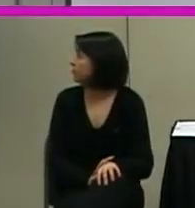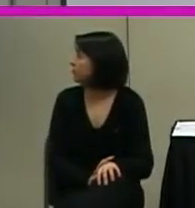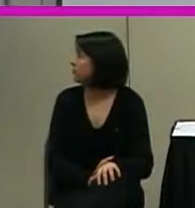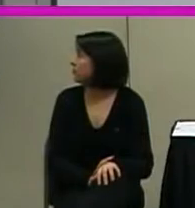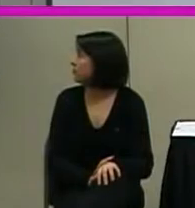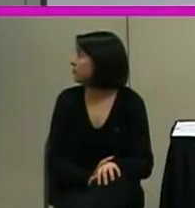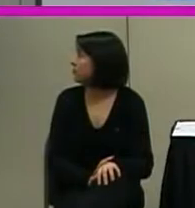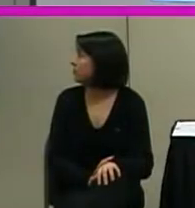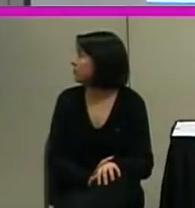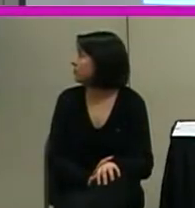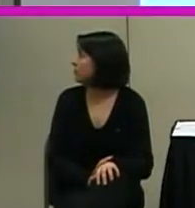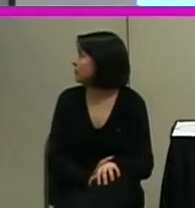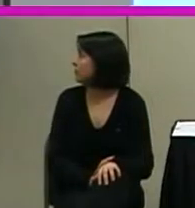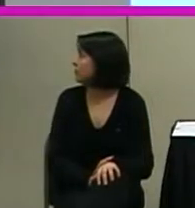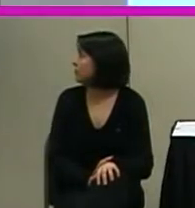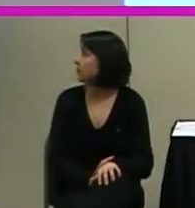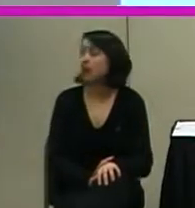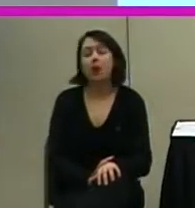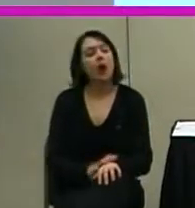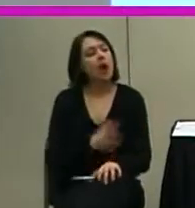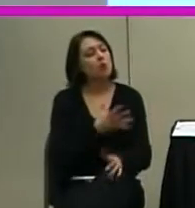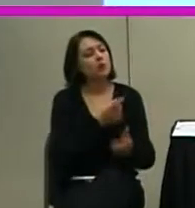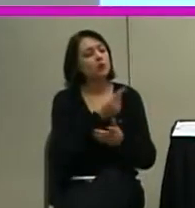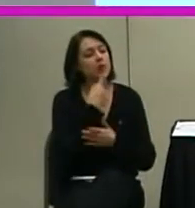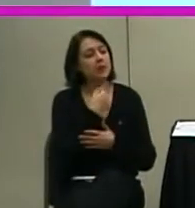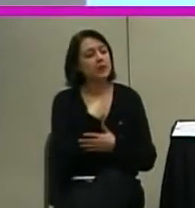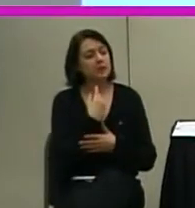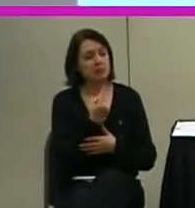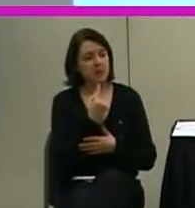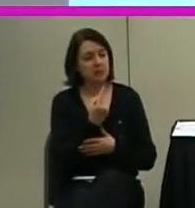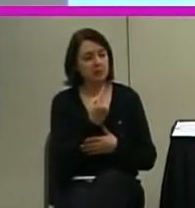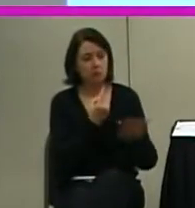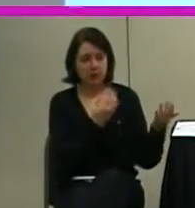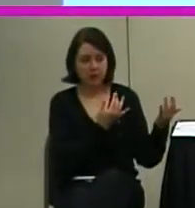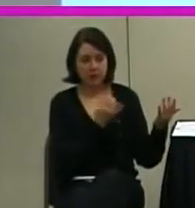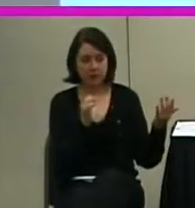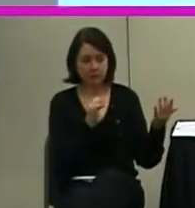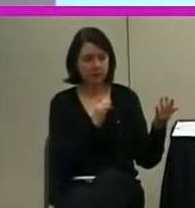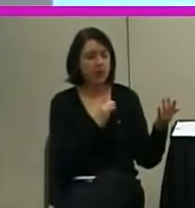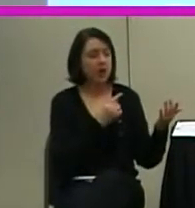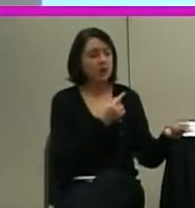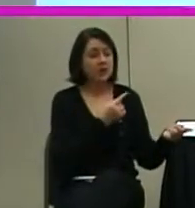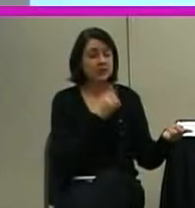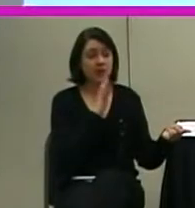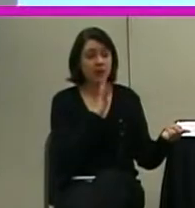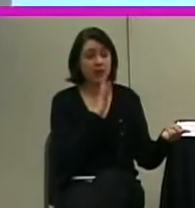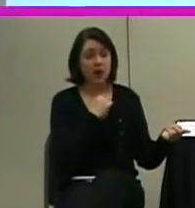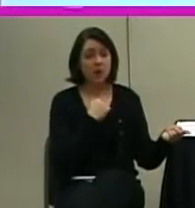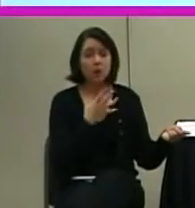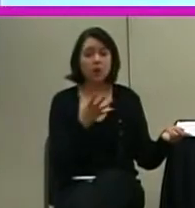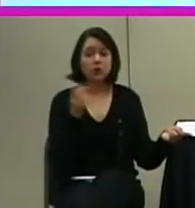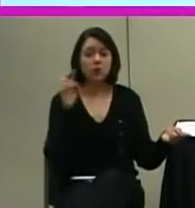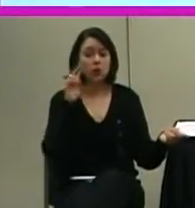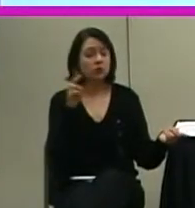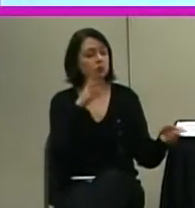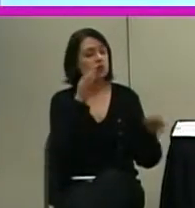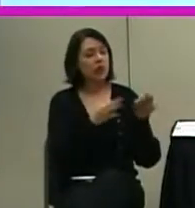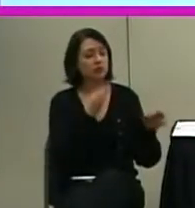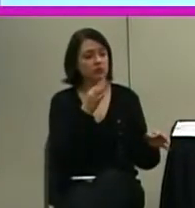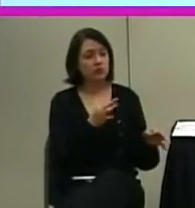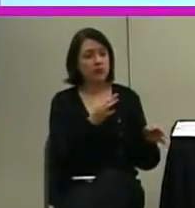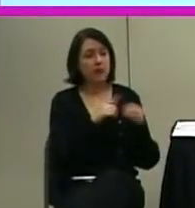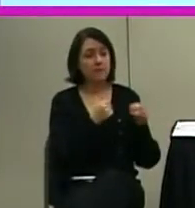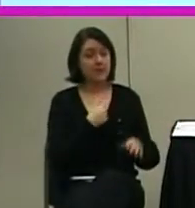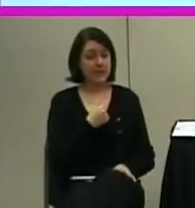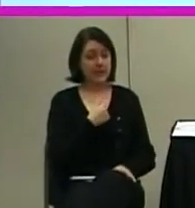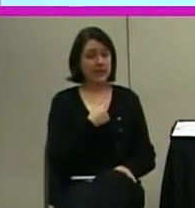practice. Alberto, I want you to tell me something. Let's hold on just a second. While he's talking, I want you guys to be the judges about